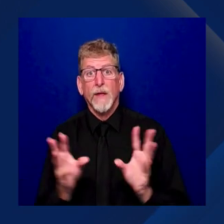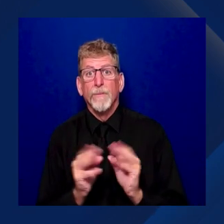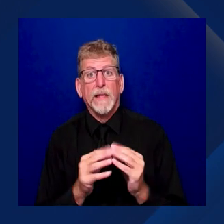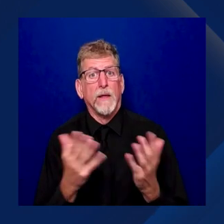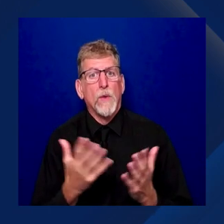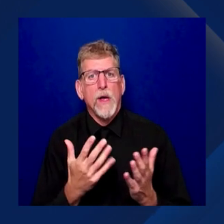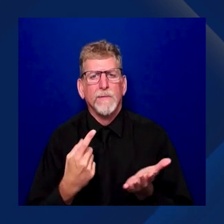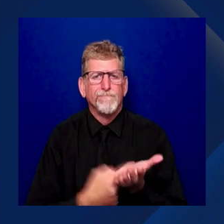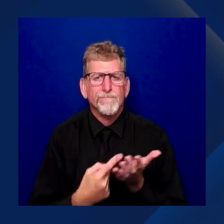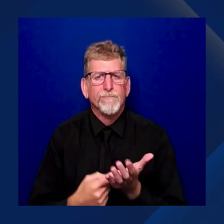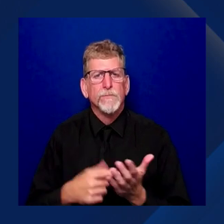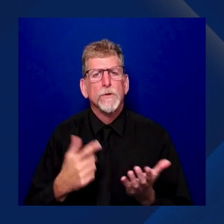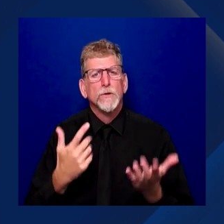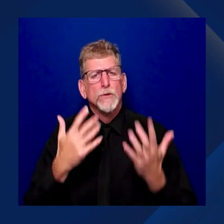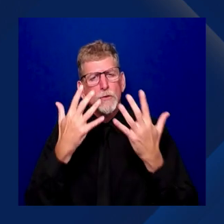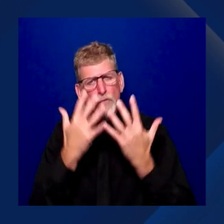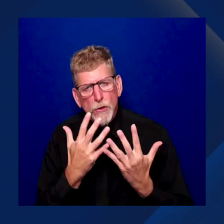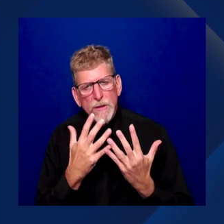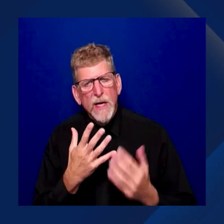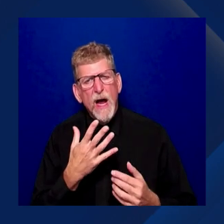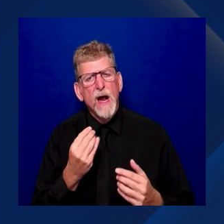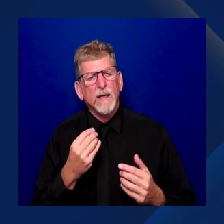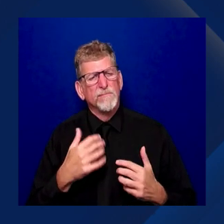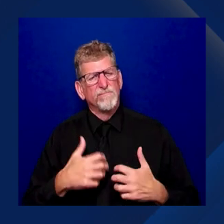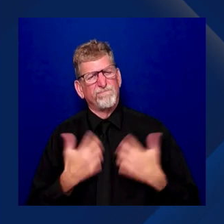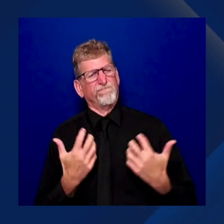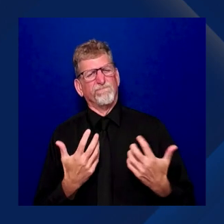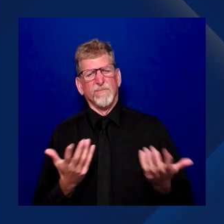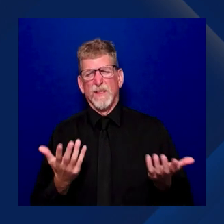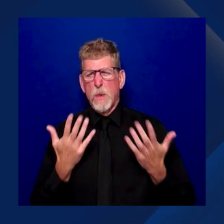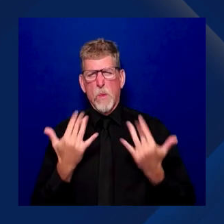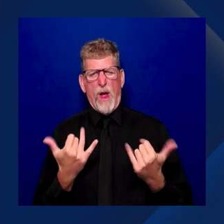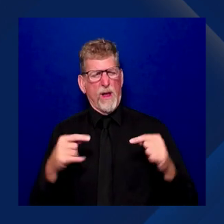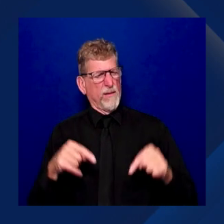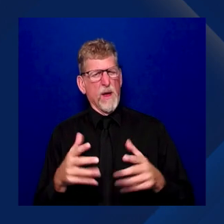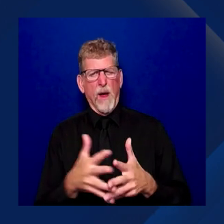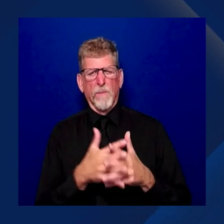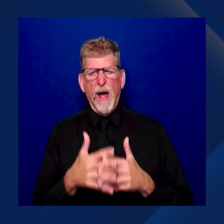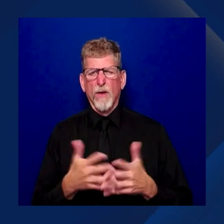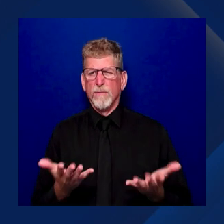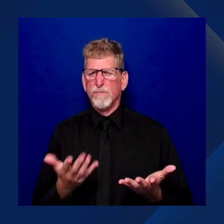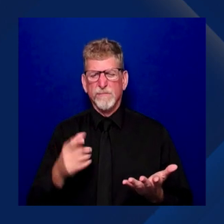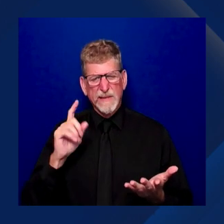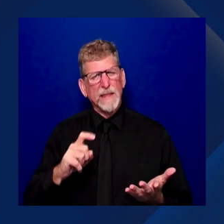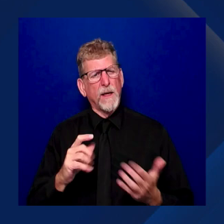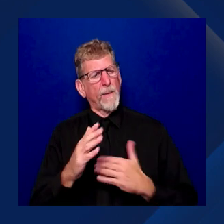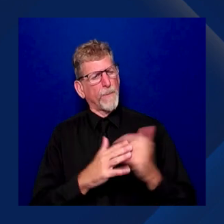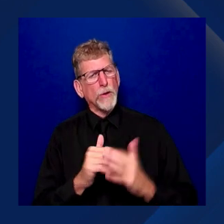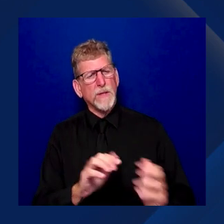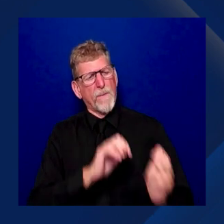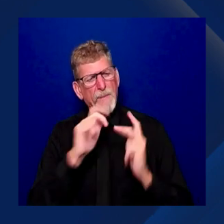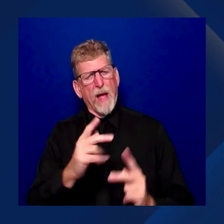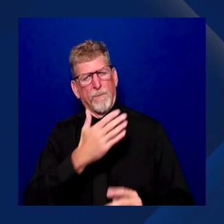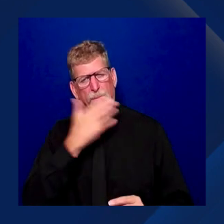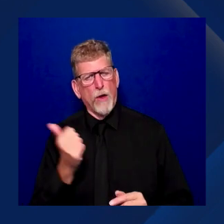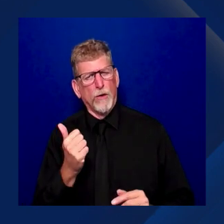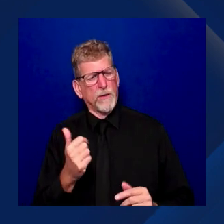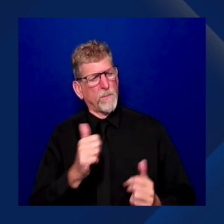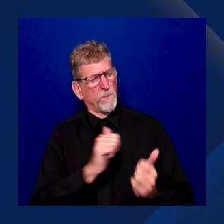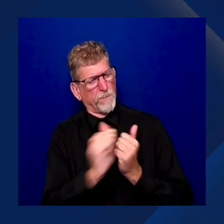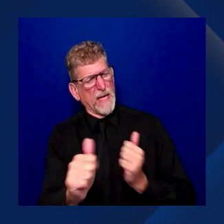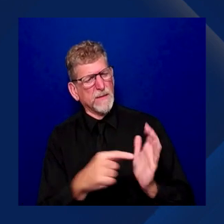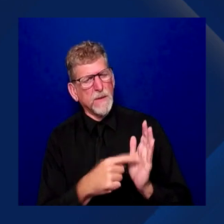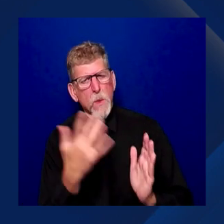nation desperately needs the Build Back Better Act to pass. Why it is so critical that we grow our parental workforce and